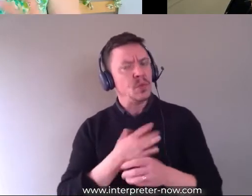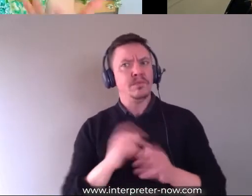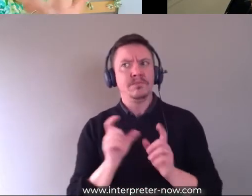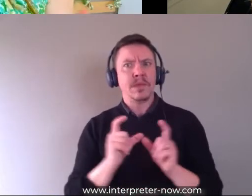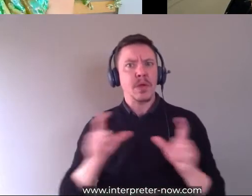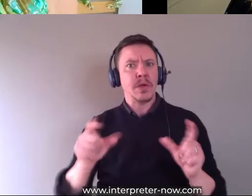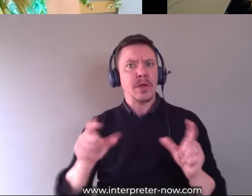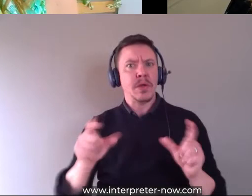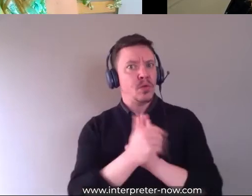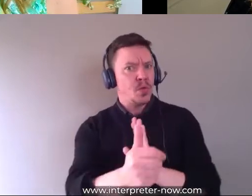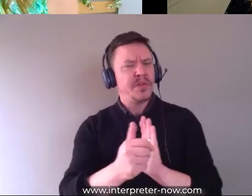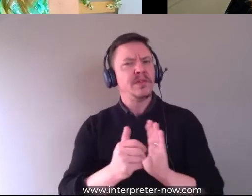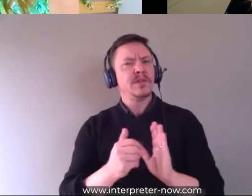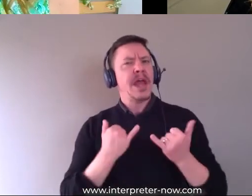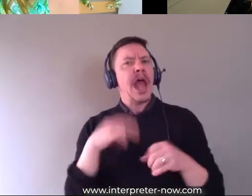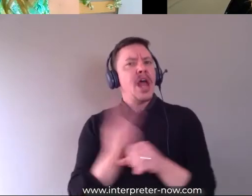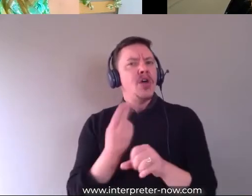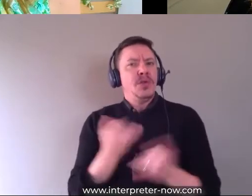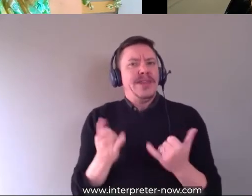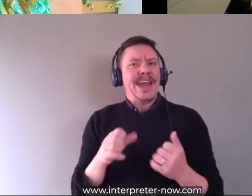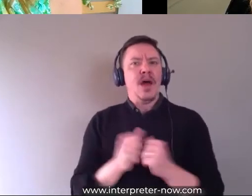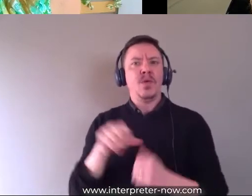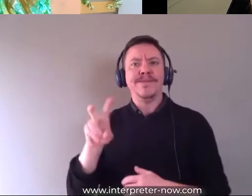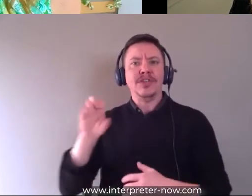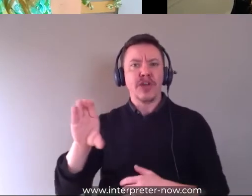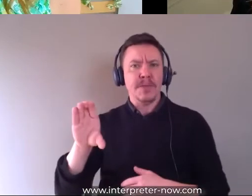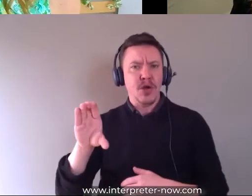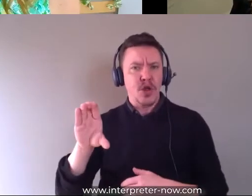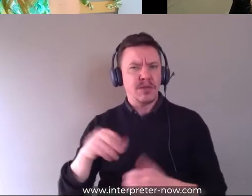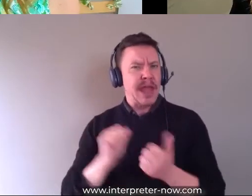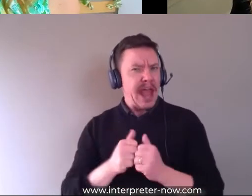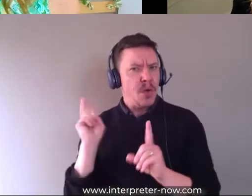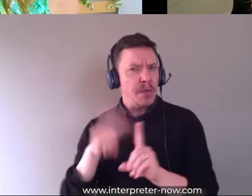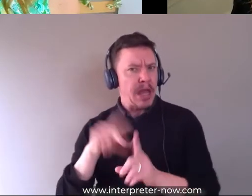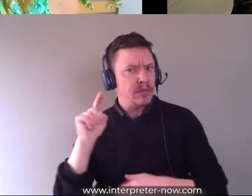how do you see that intersection with venture capital? Yeah,